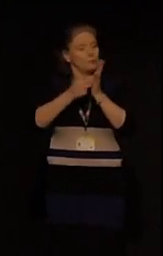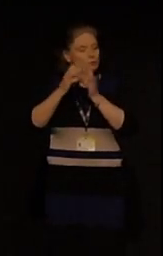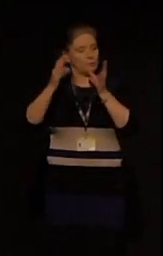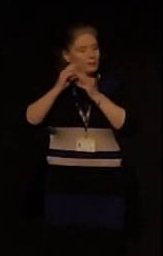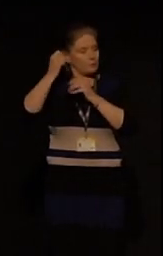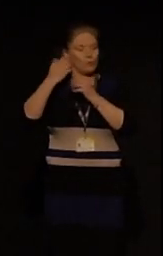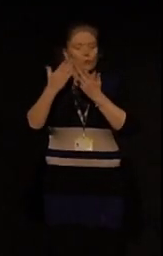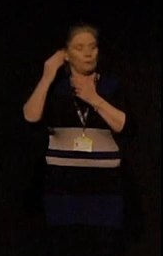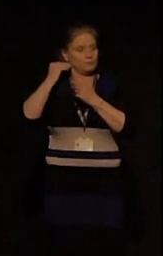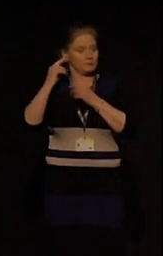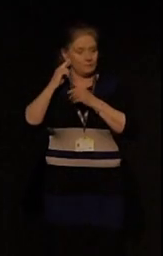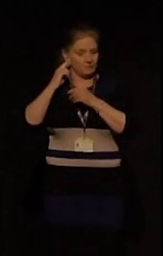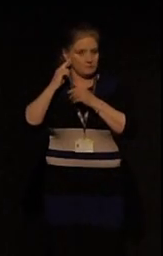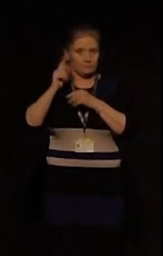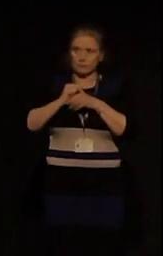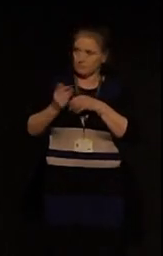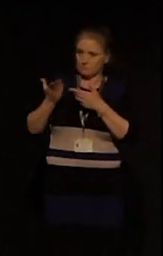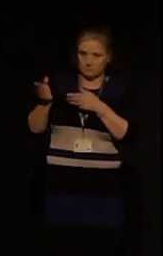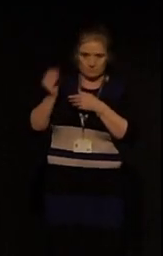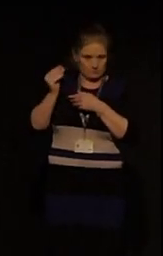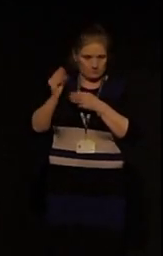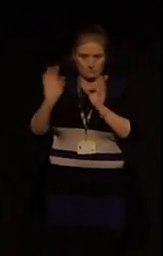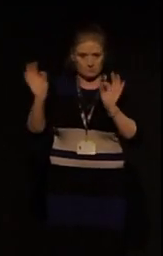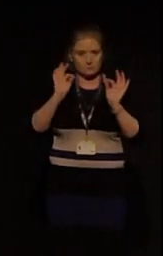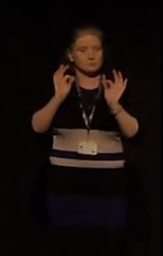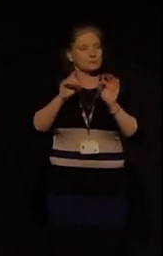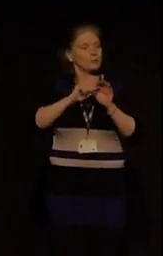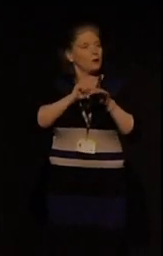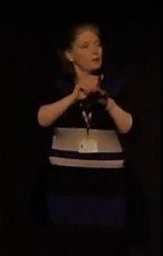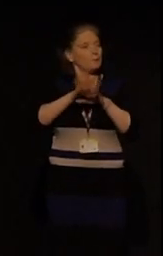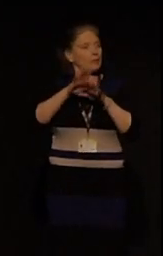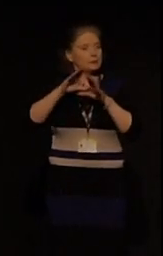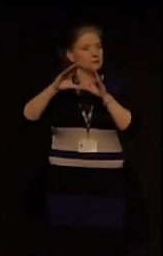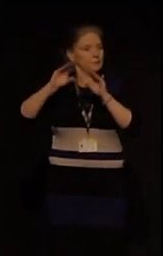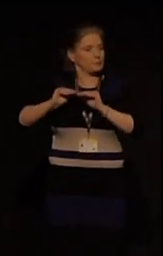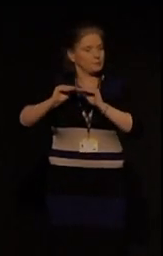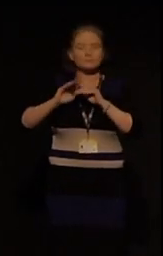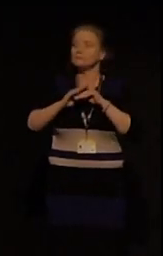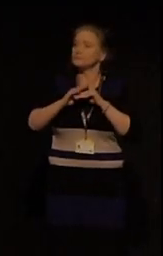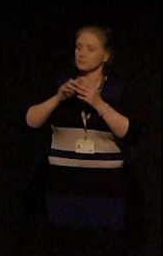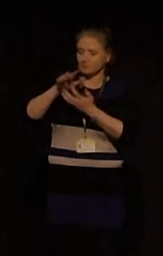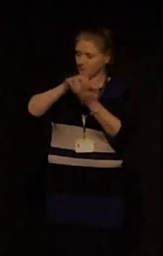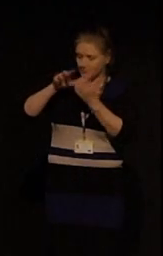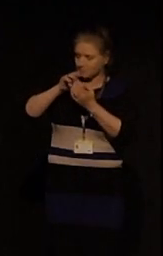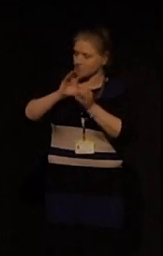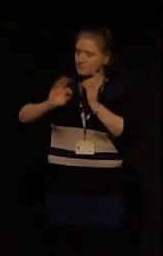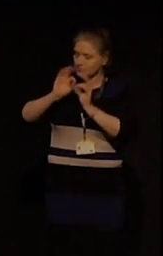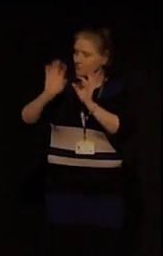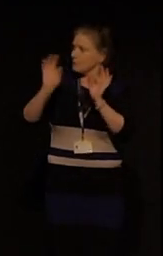completely deaf because no sound would come out of it. The blood supply was cut off. After you remove the